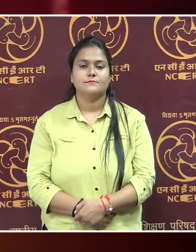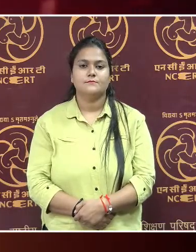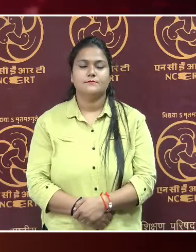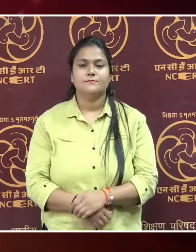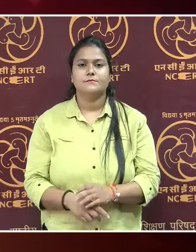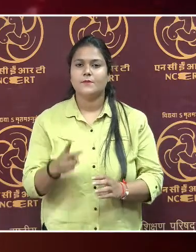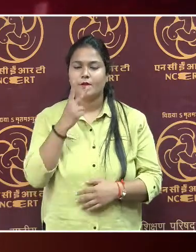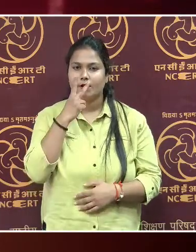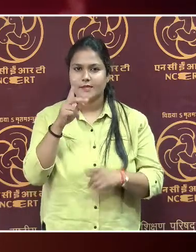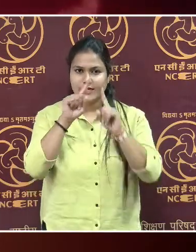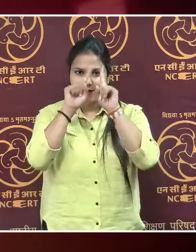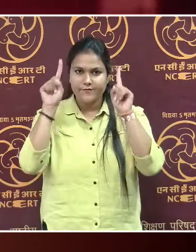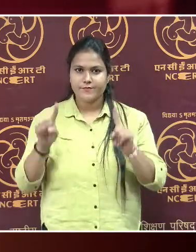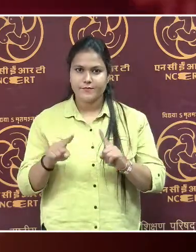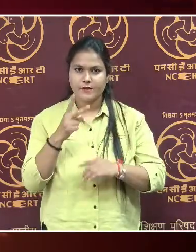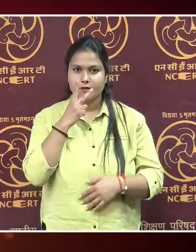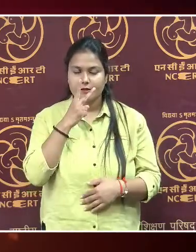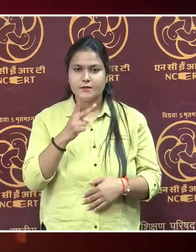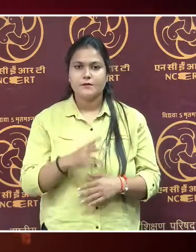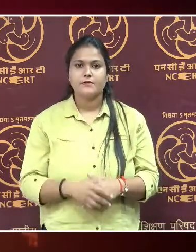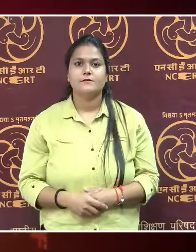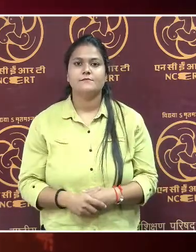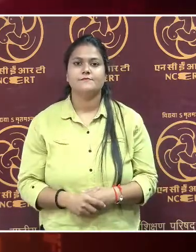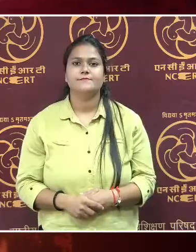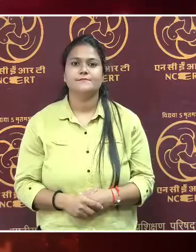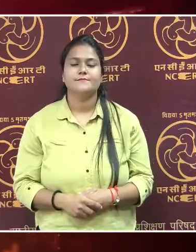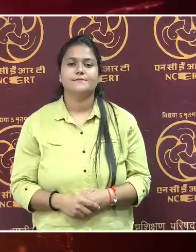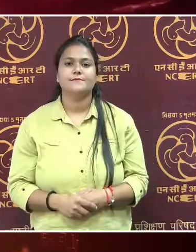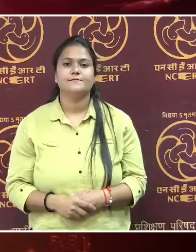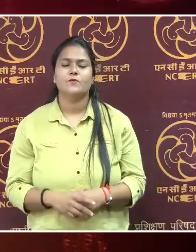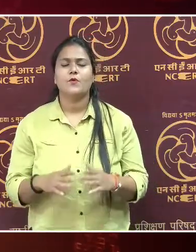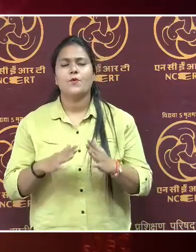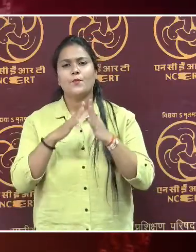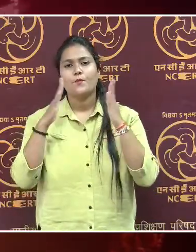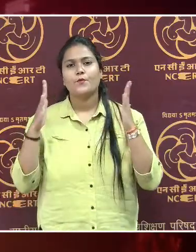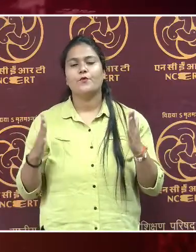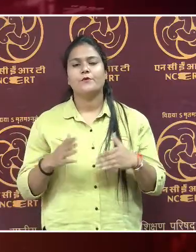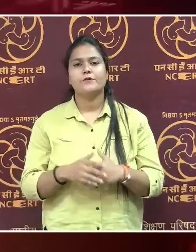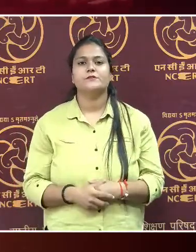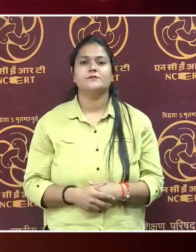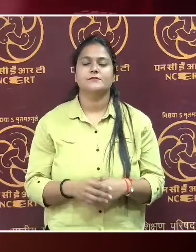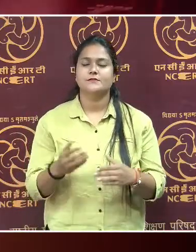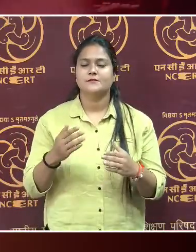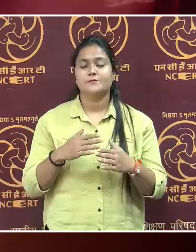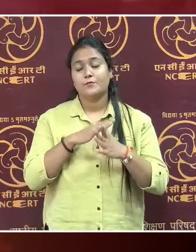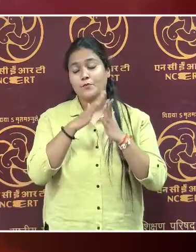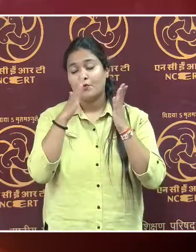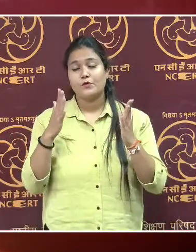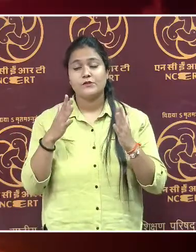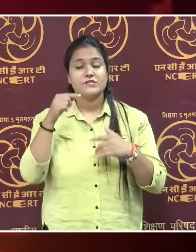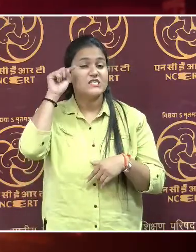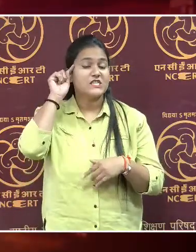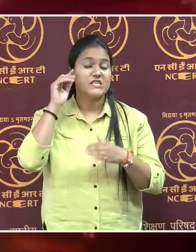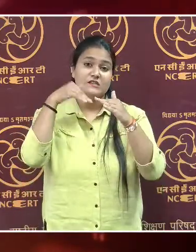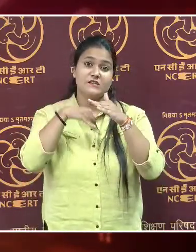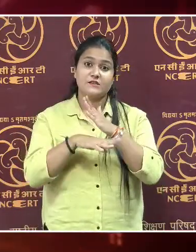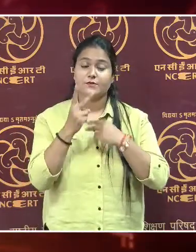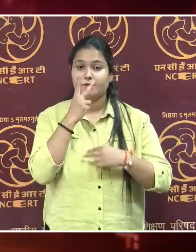So what we see outside is just tip of an iceberg. There is a lot more Yeah. inside, right? Amazing video, I must